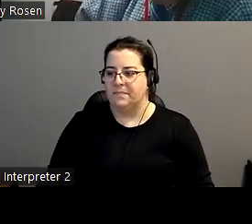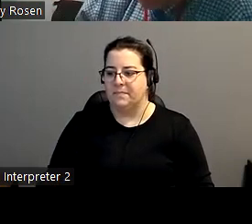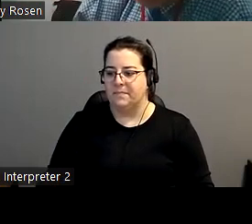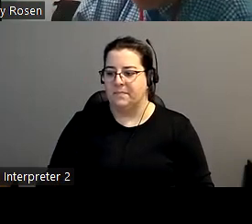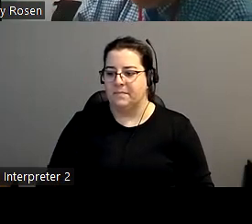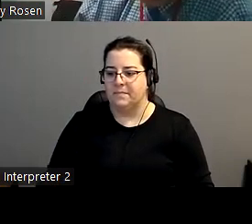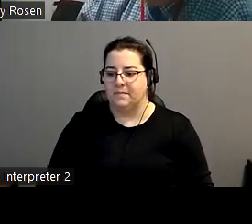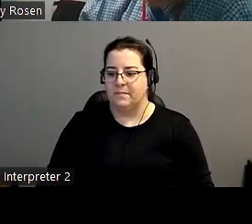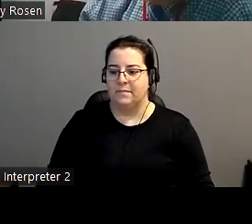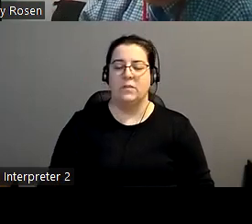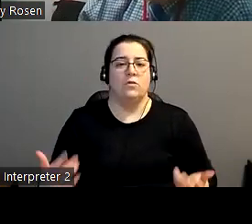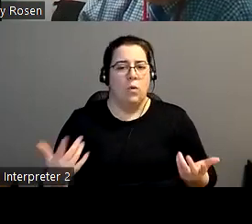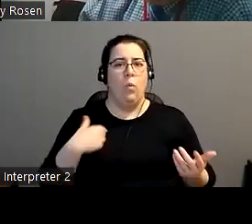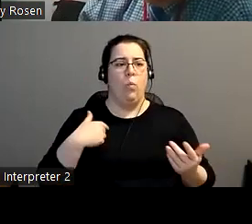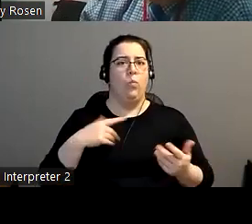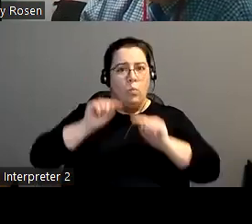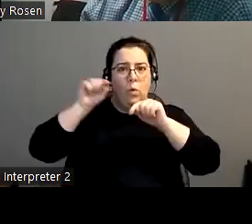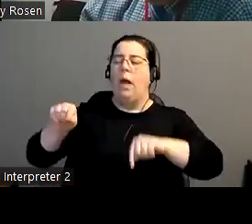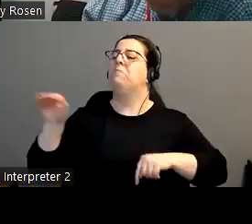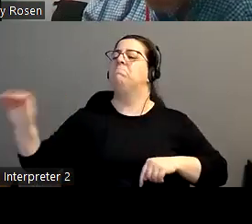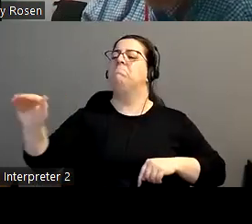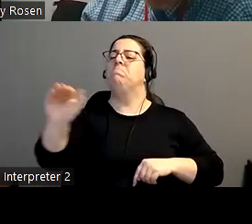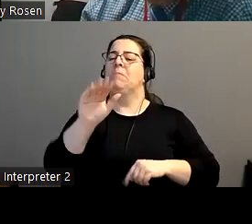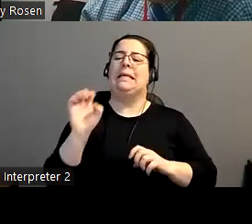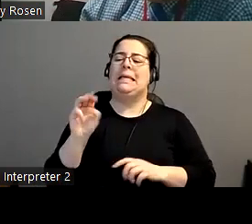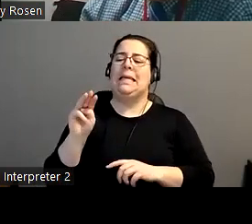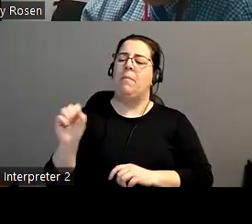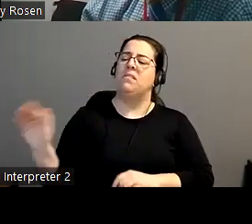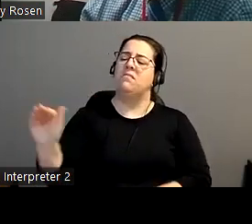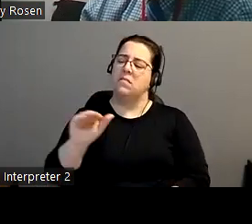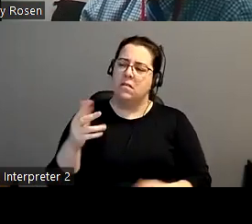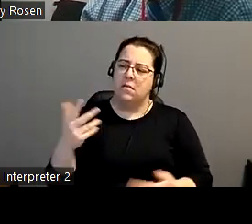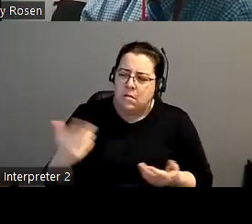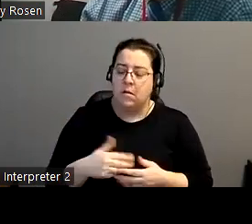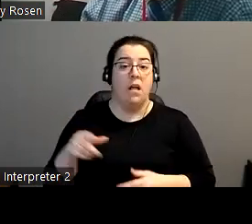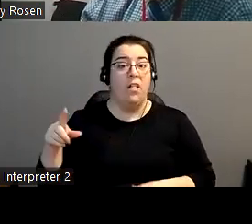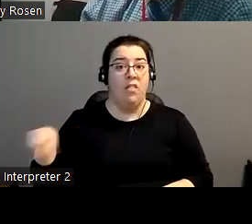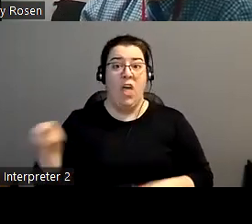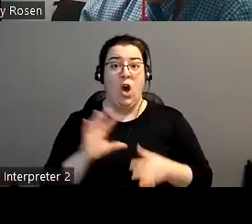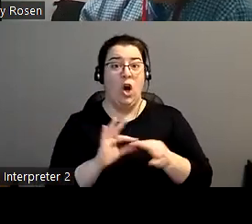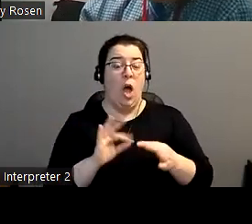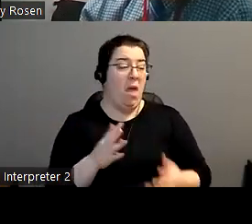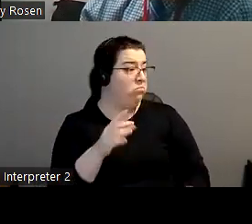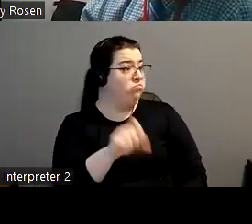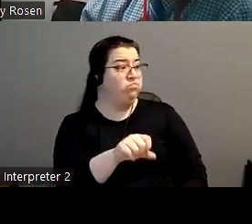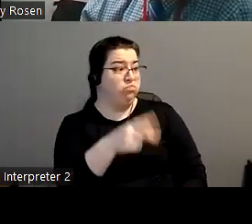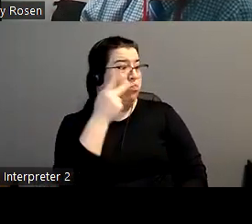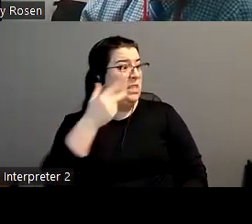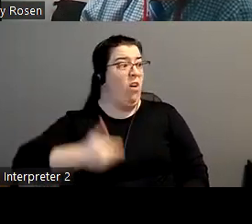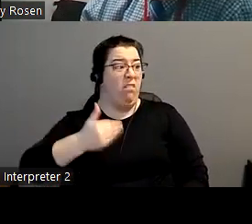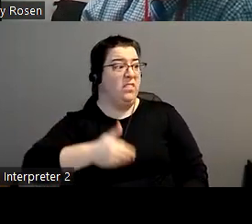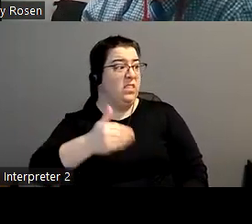And we talked to EMS providers, and they said, yep, we commonly encounter this, and we recognize